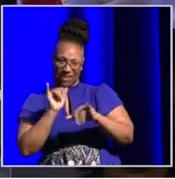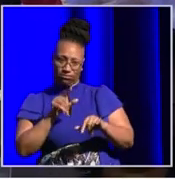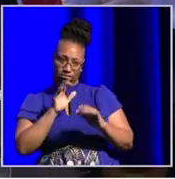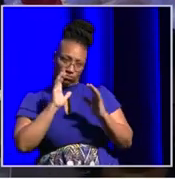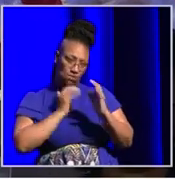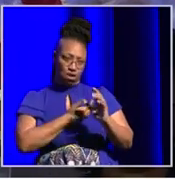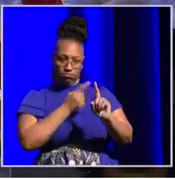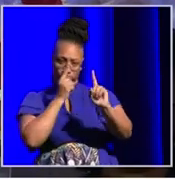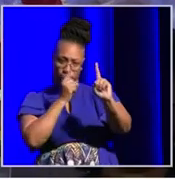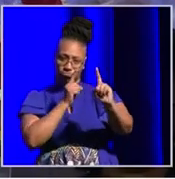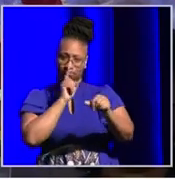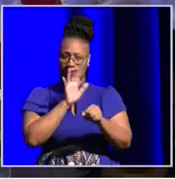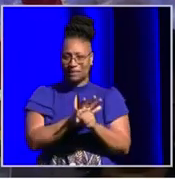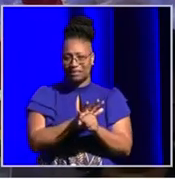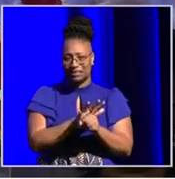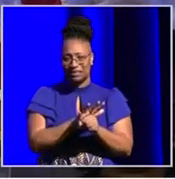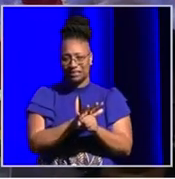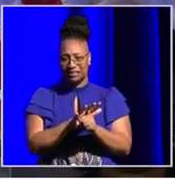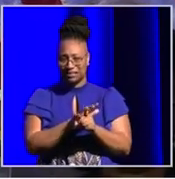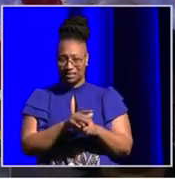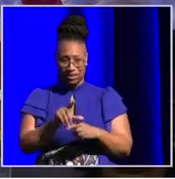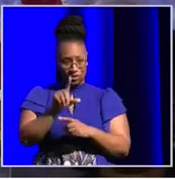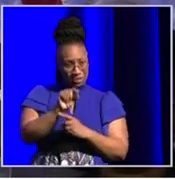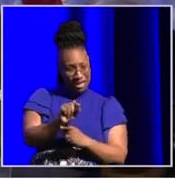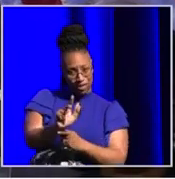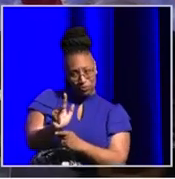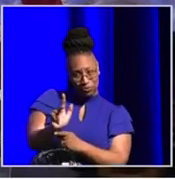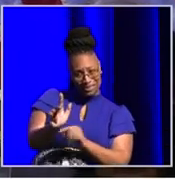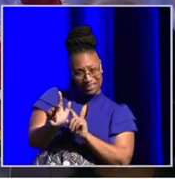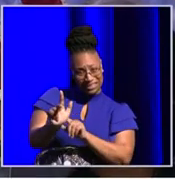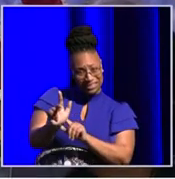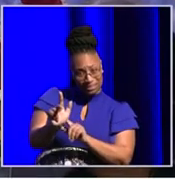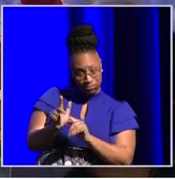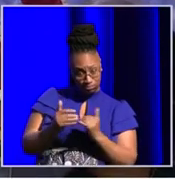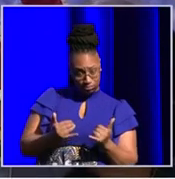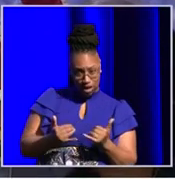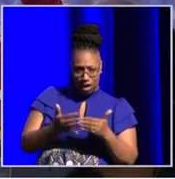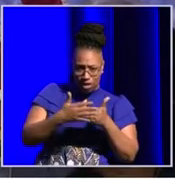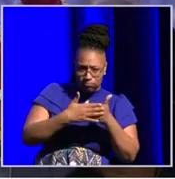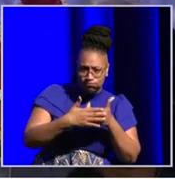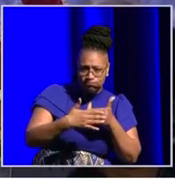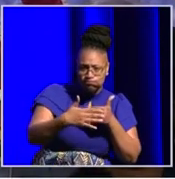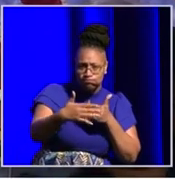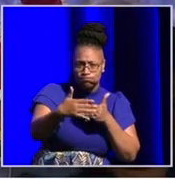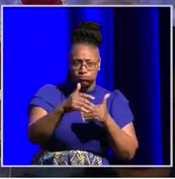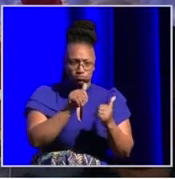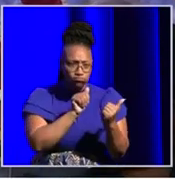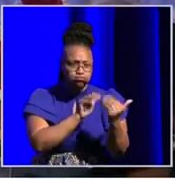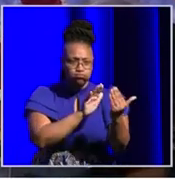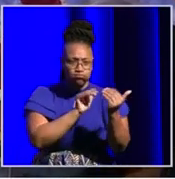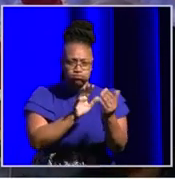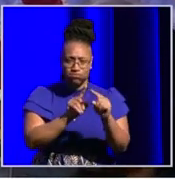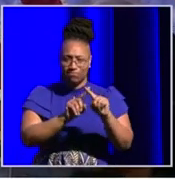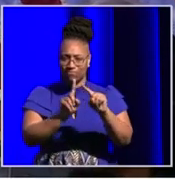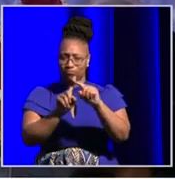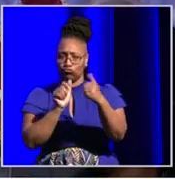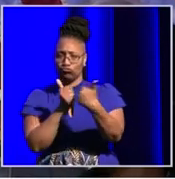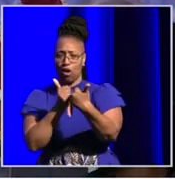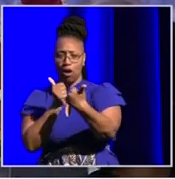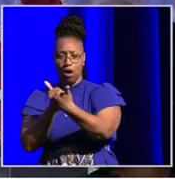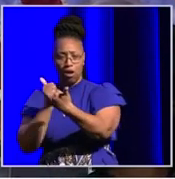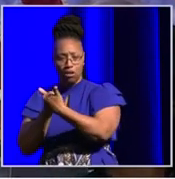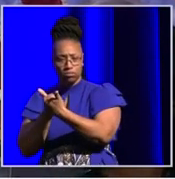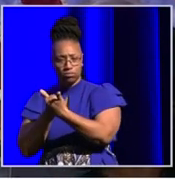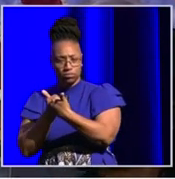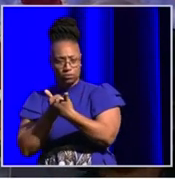2023 and beyond, we must address the challenges that we're facing as a city. We have made some progress, we've taken